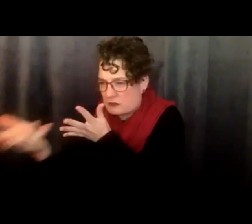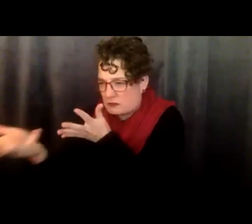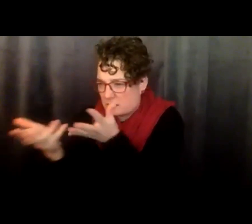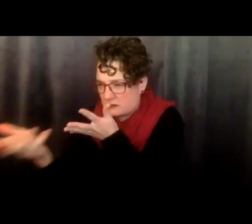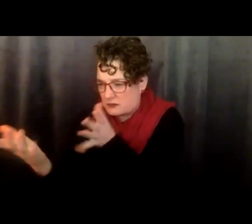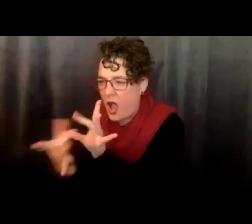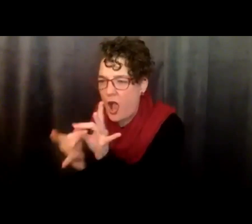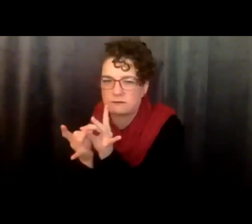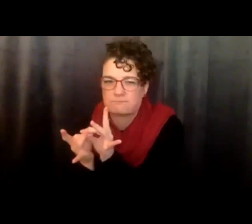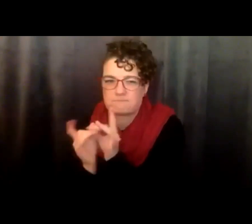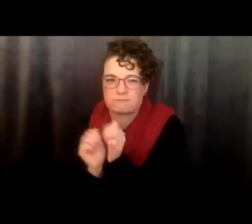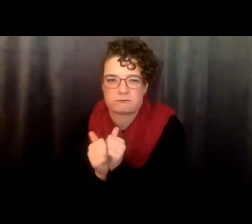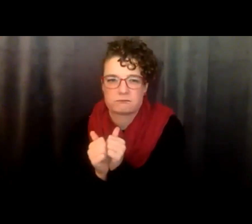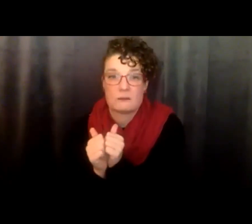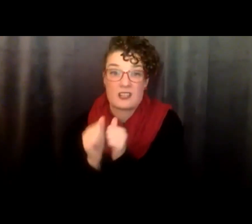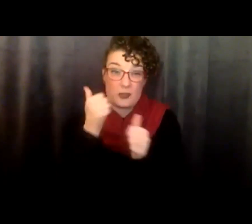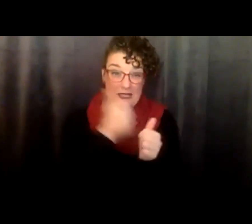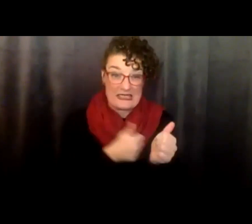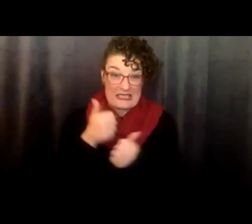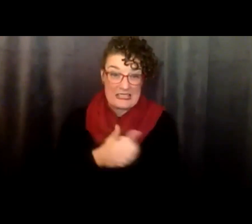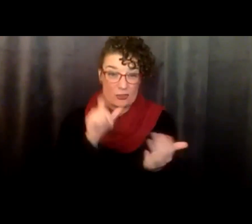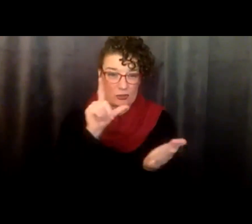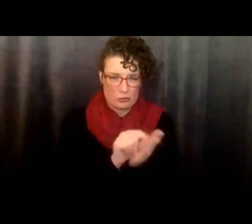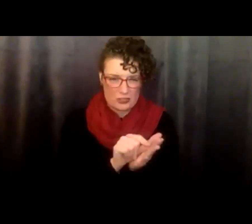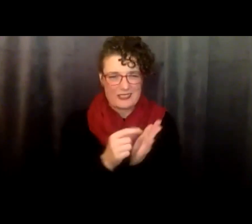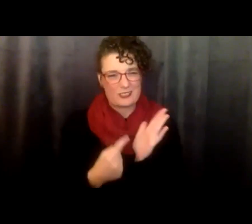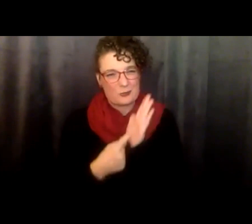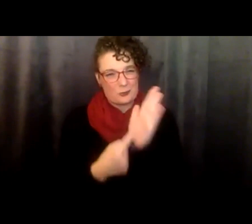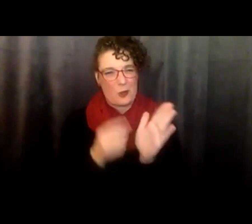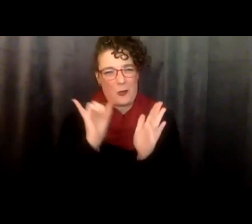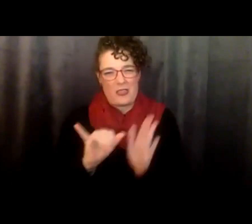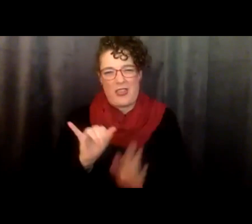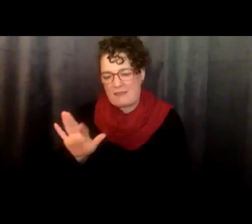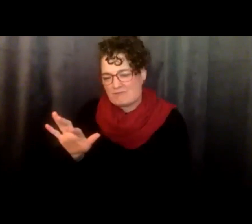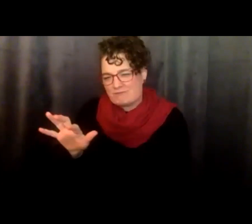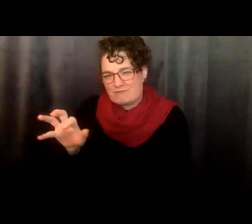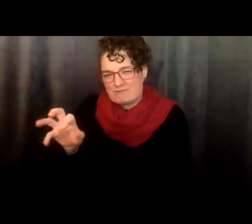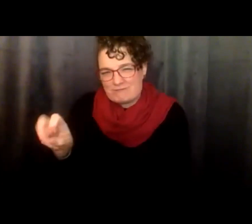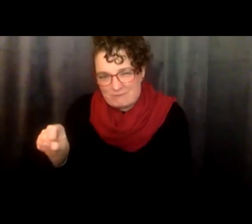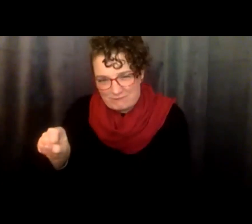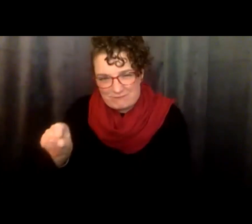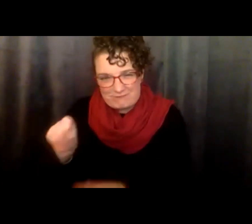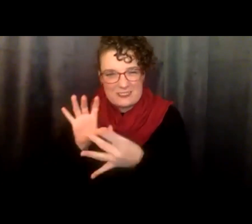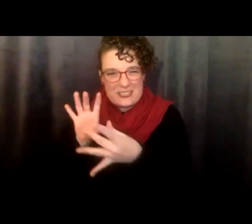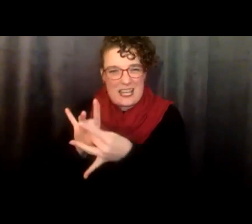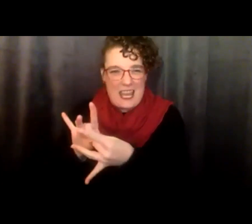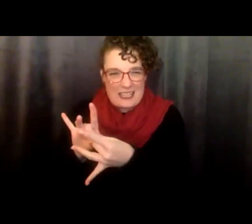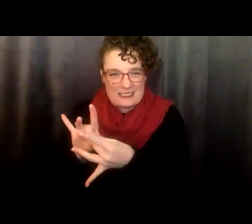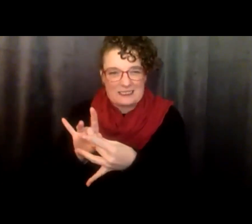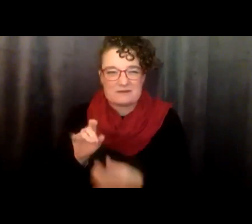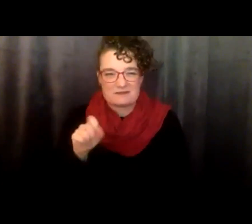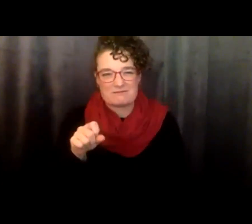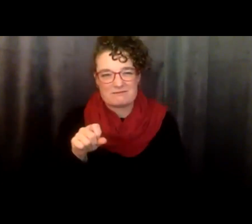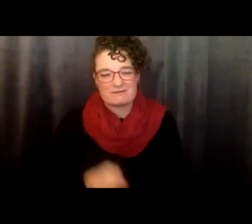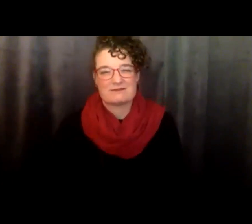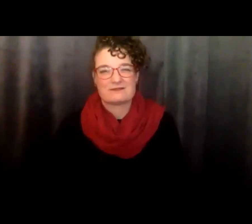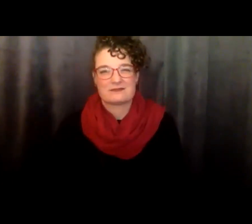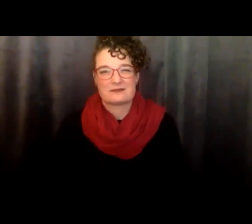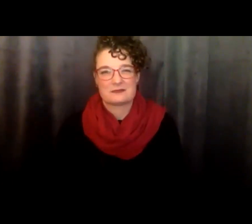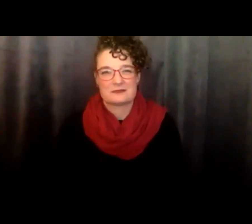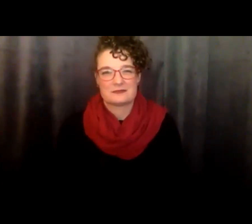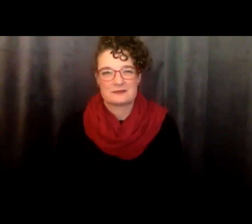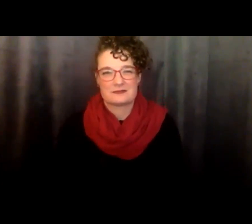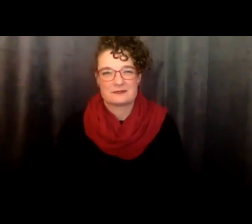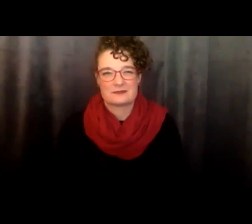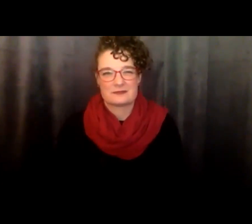print that you'll see is a record of that reach, of that connection that was forged. And I always like to reflect